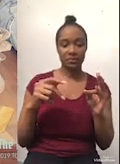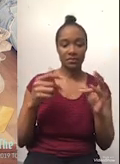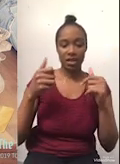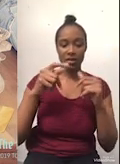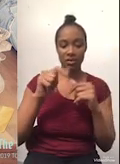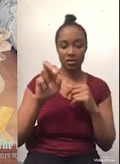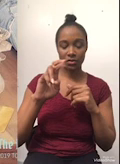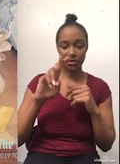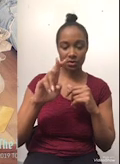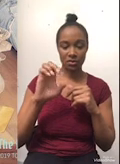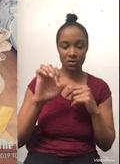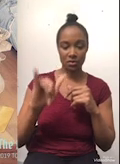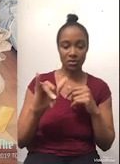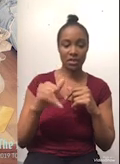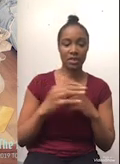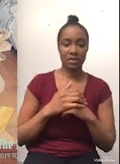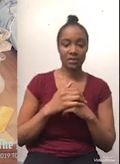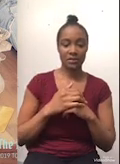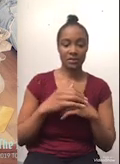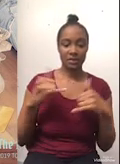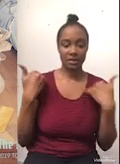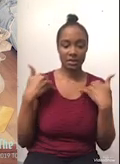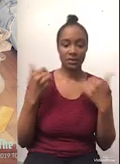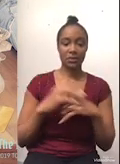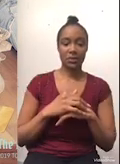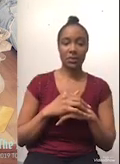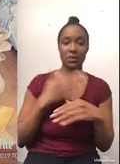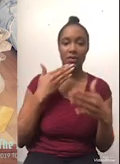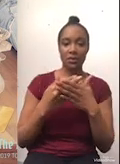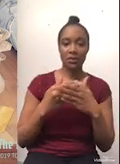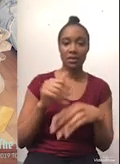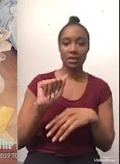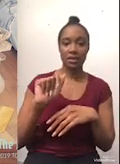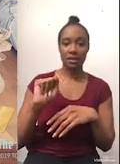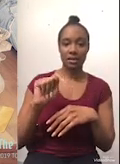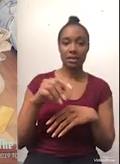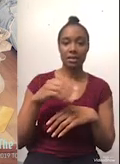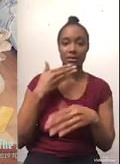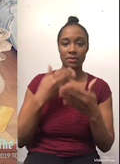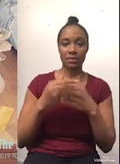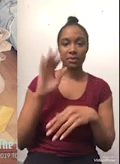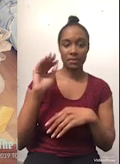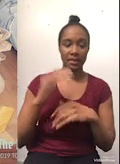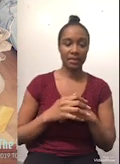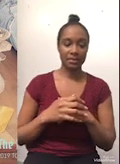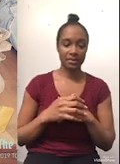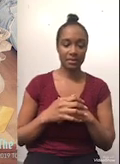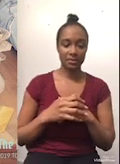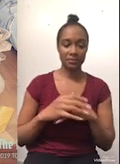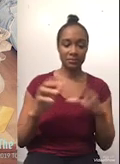Smith, Too Good at Goodbyes. Hwani, Artist by Zico. Xiao,